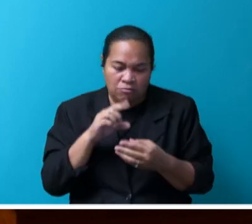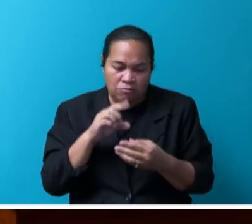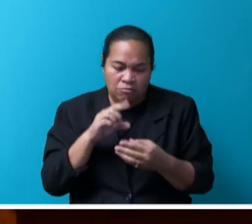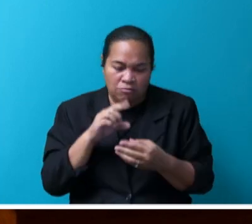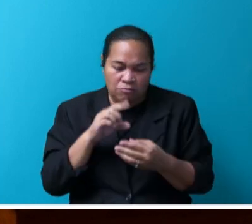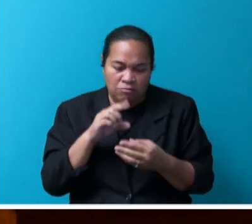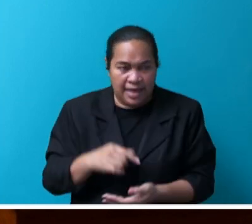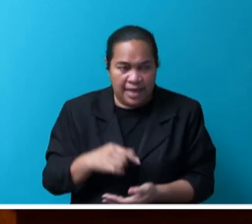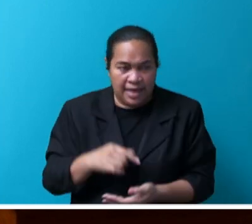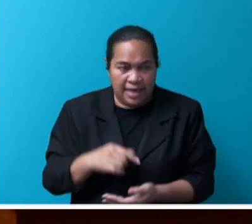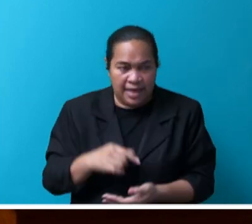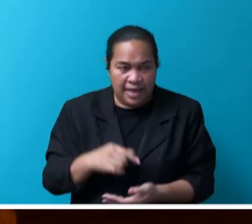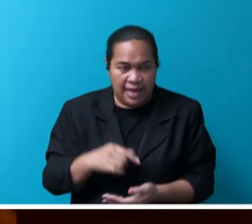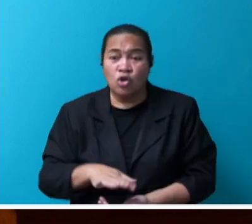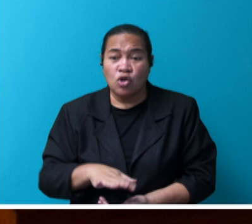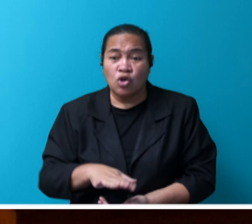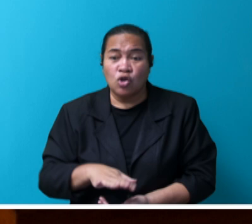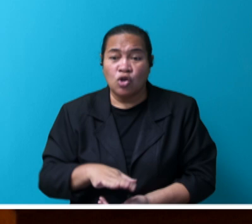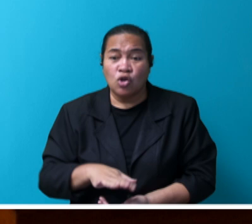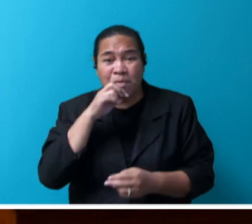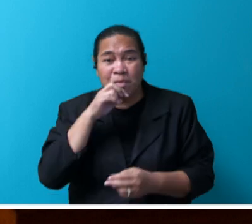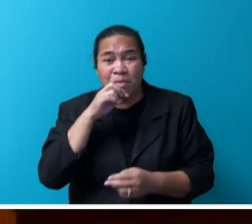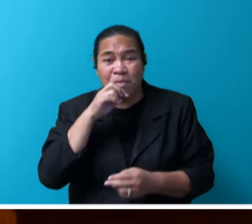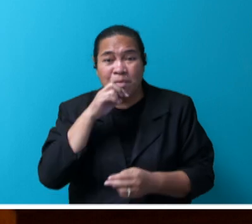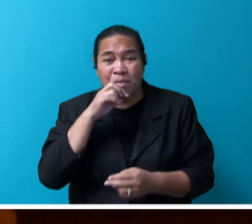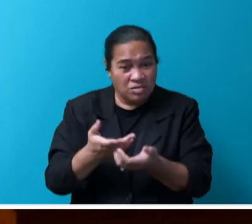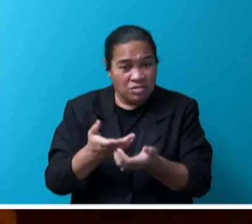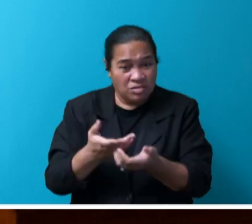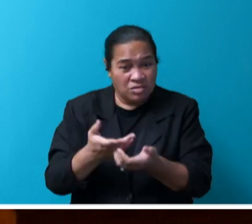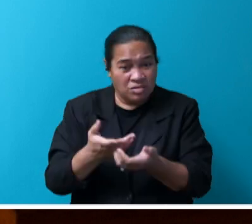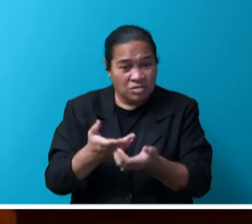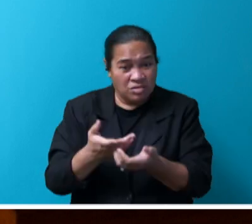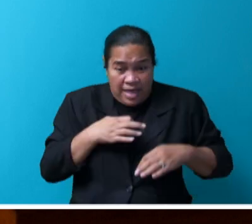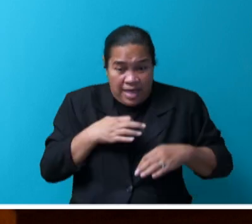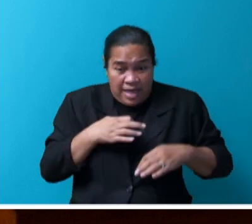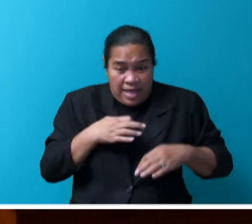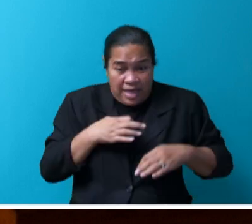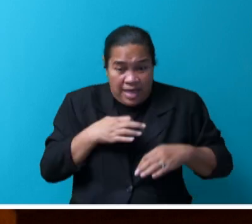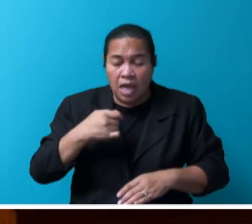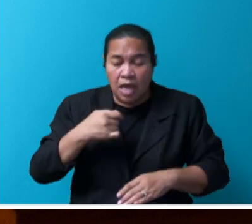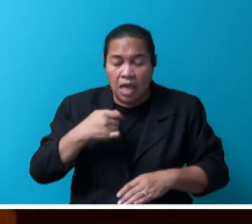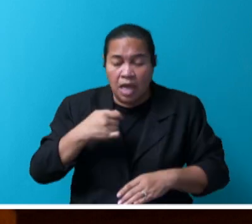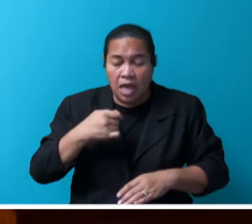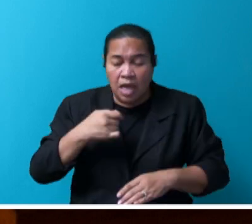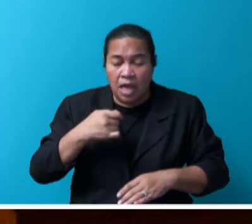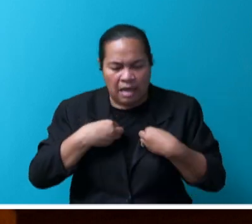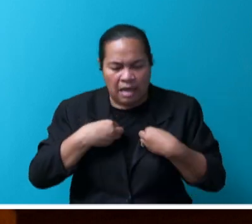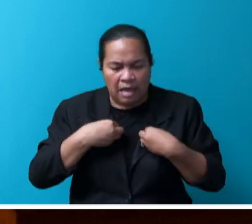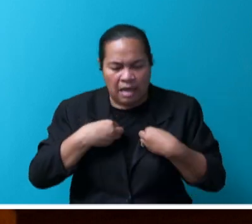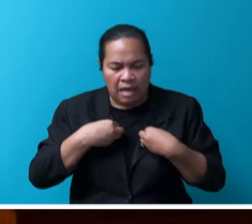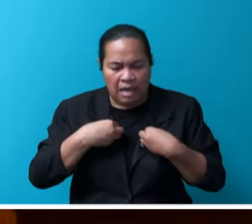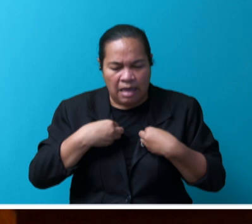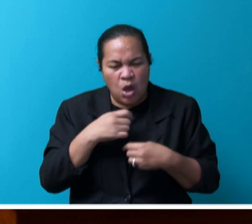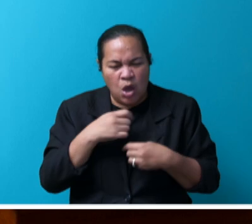morning. In one of his comments, he stated, the budget lacks clarity. Absolutely. But listening